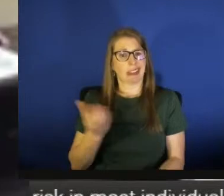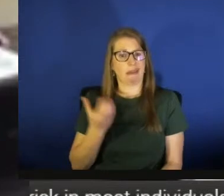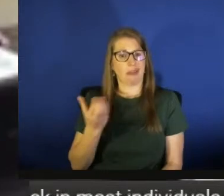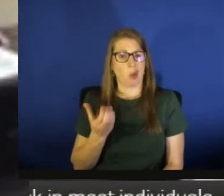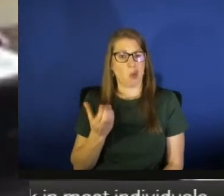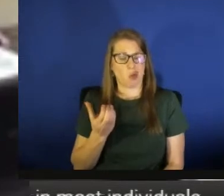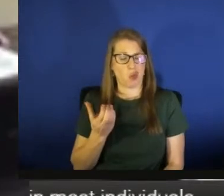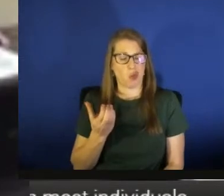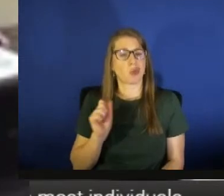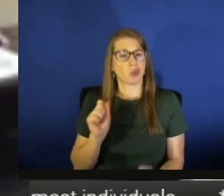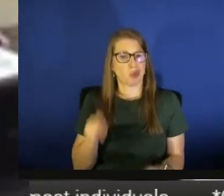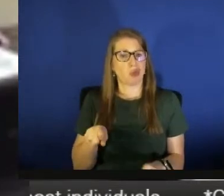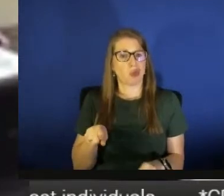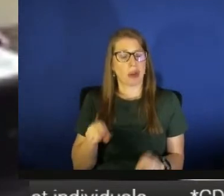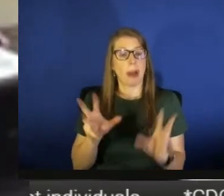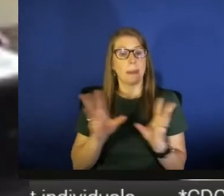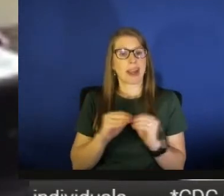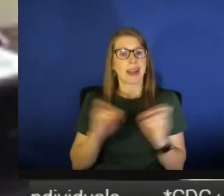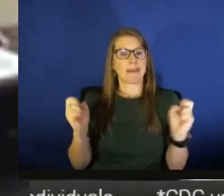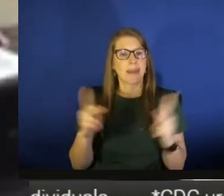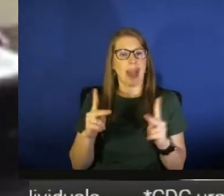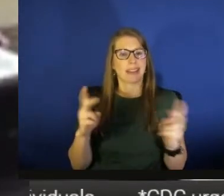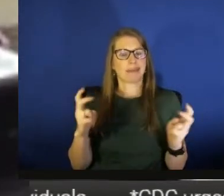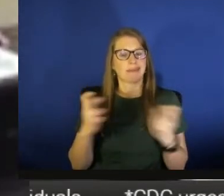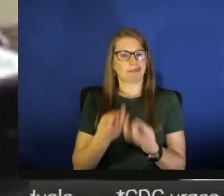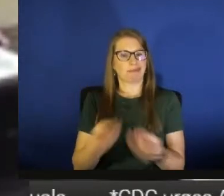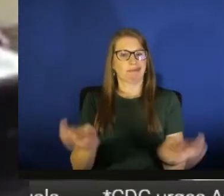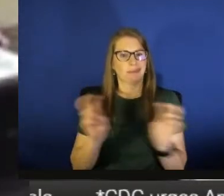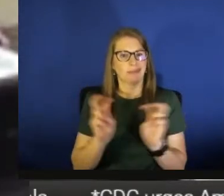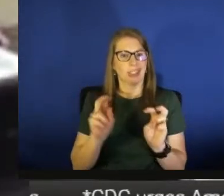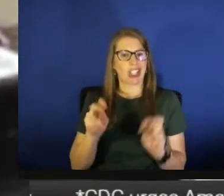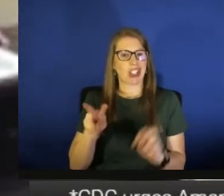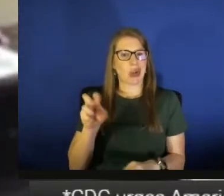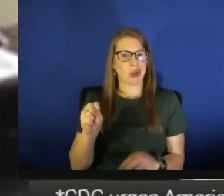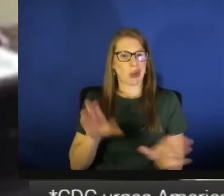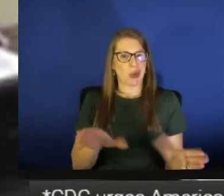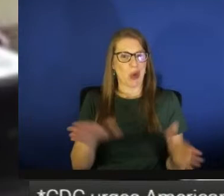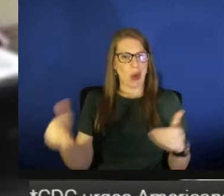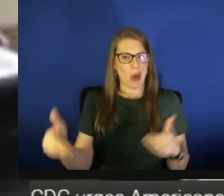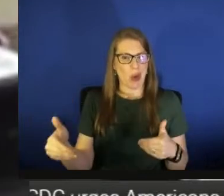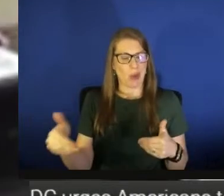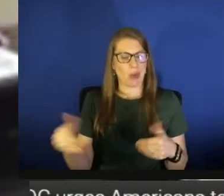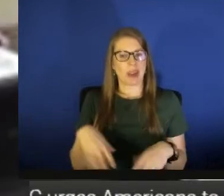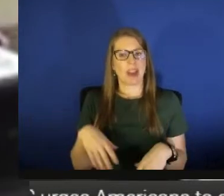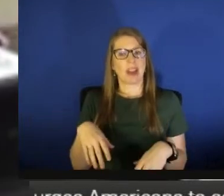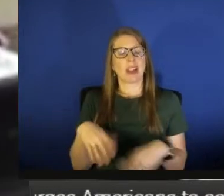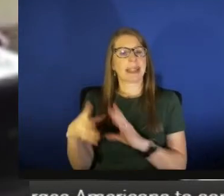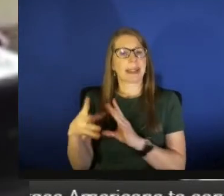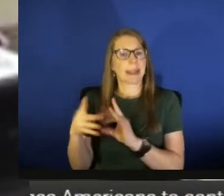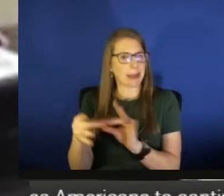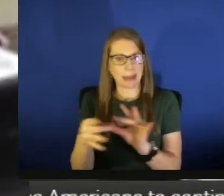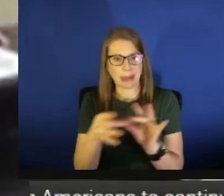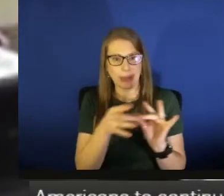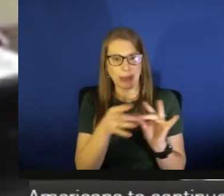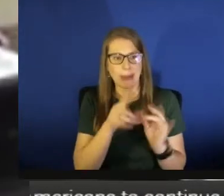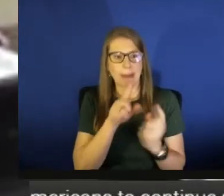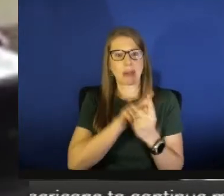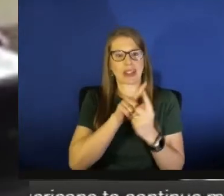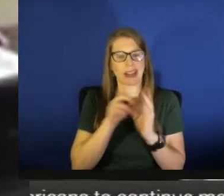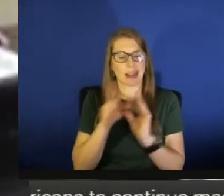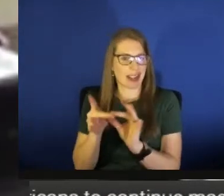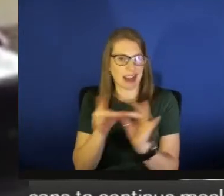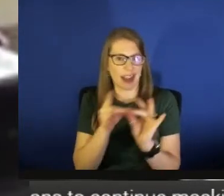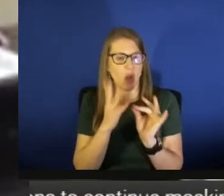just brought those meetings back to the newsroom. So we're spread out and talking amongst ourselves in person so we can relate